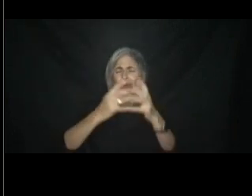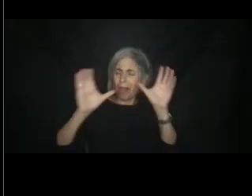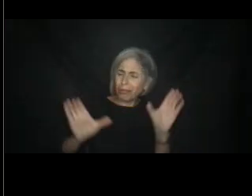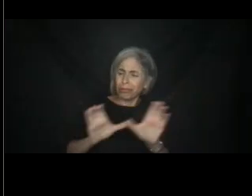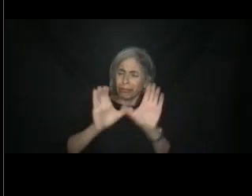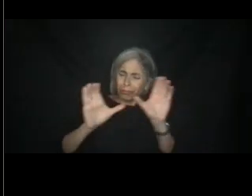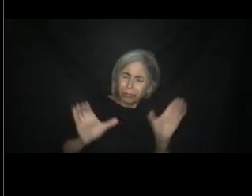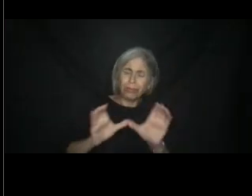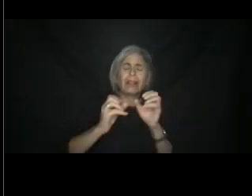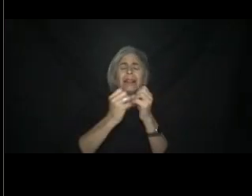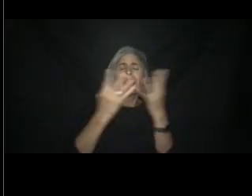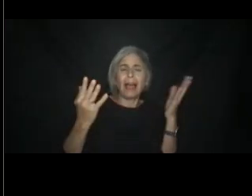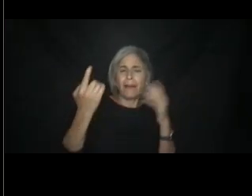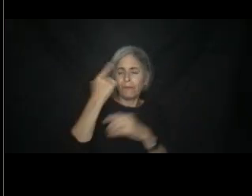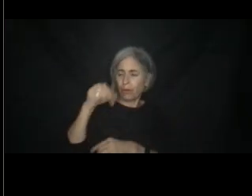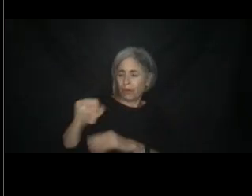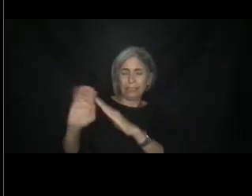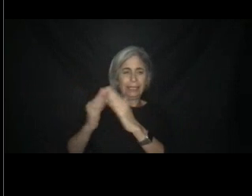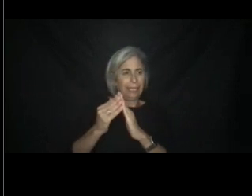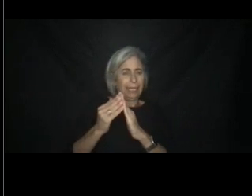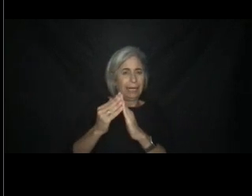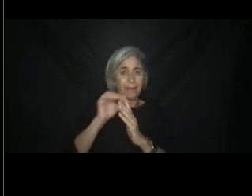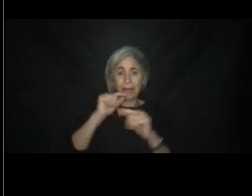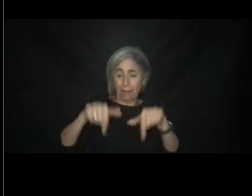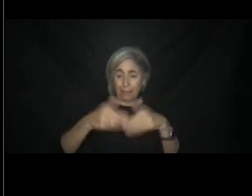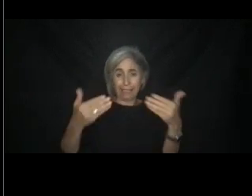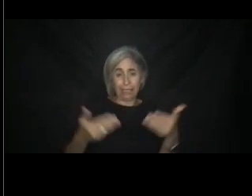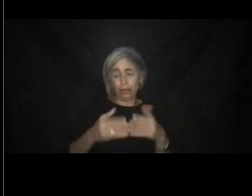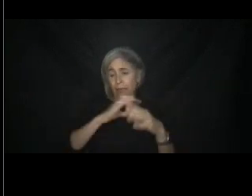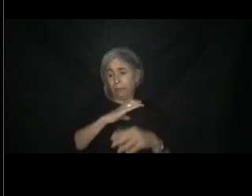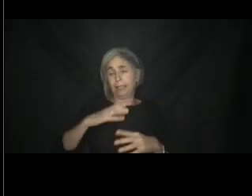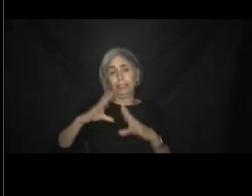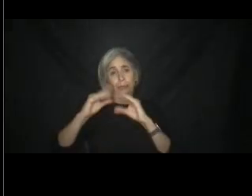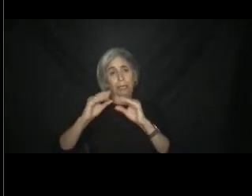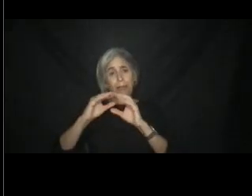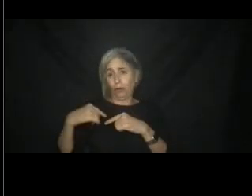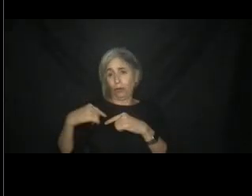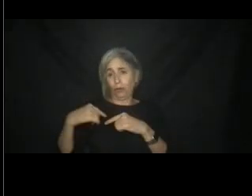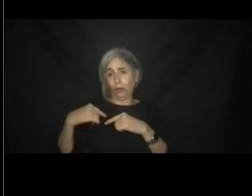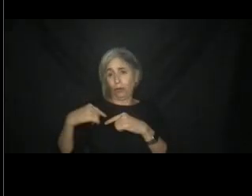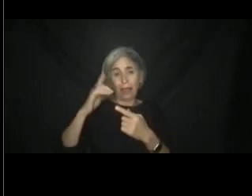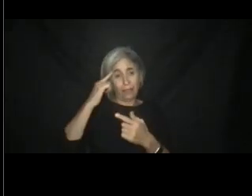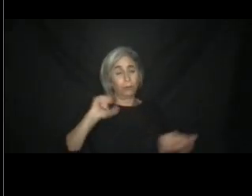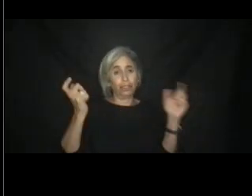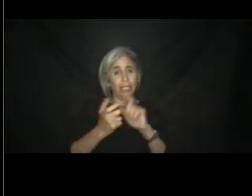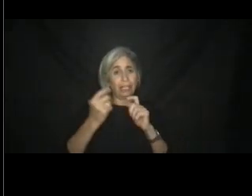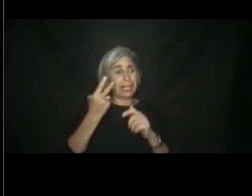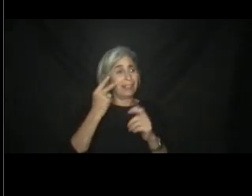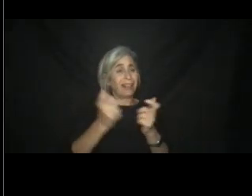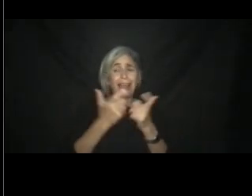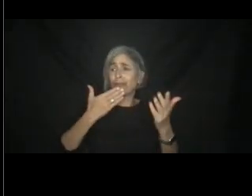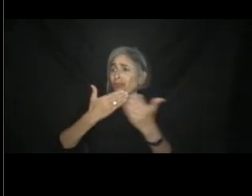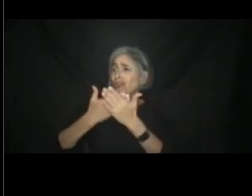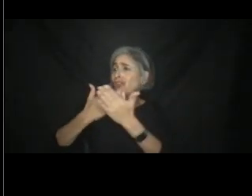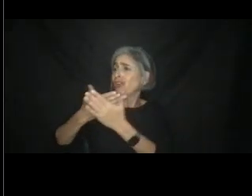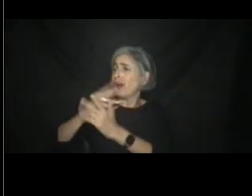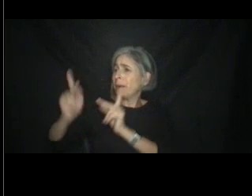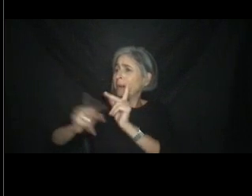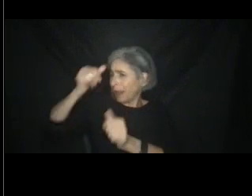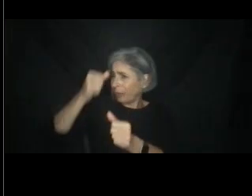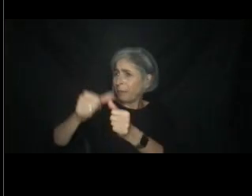keep doing it. I haven't been down here in a long time. Well, maybe things are going to change. I see a lot of good people here that I do